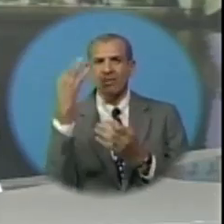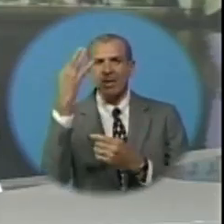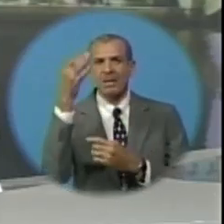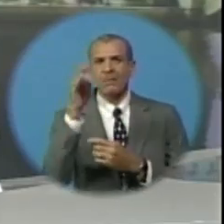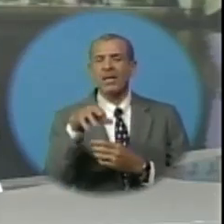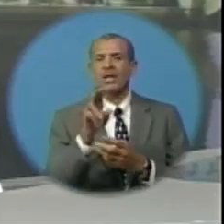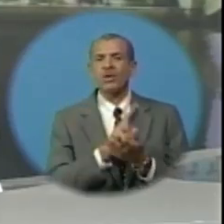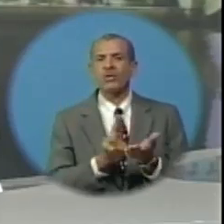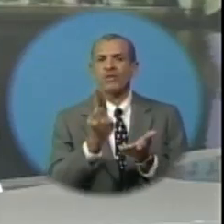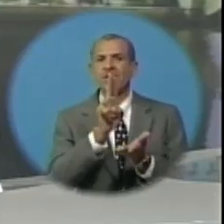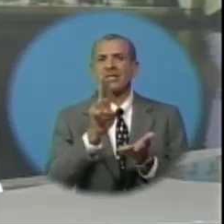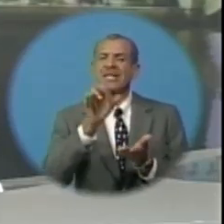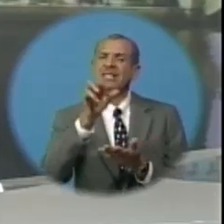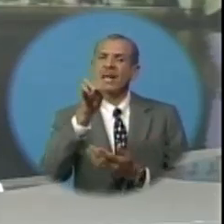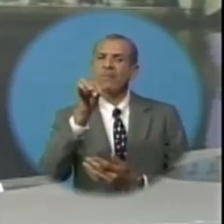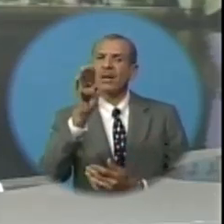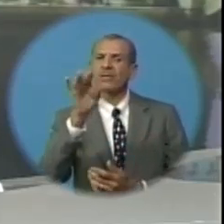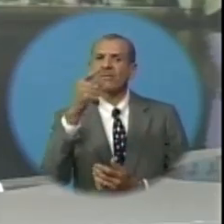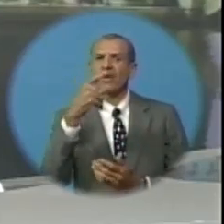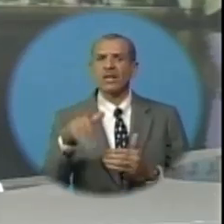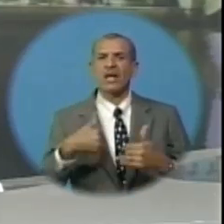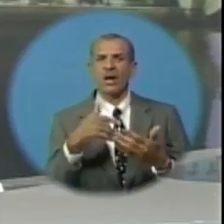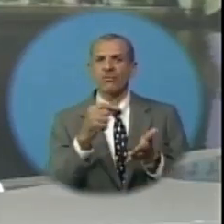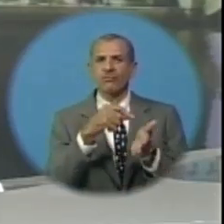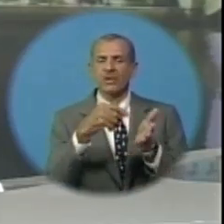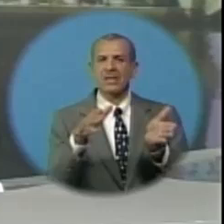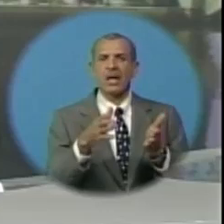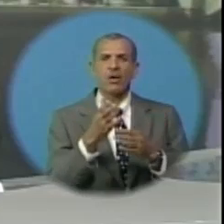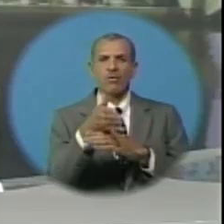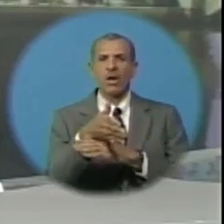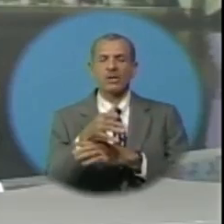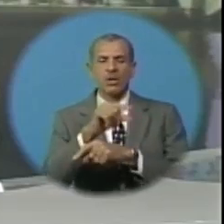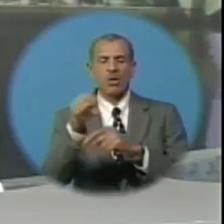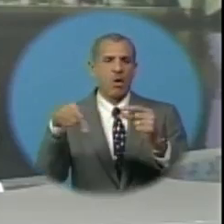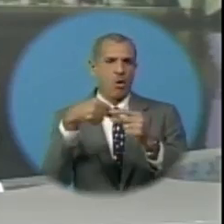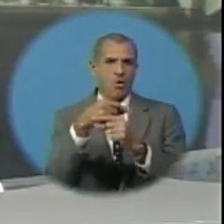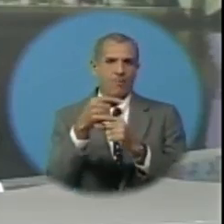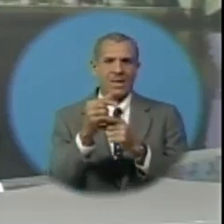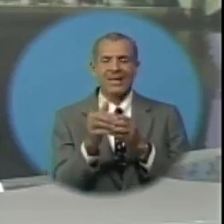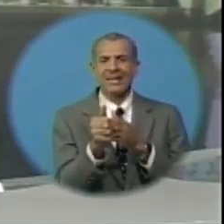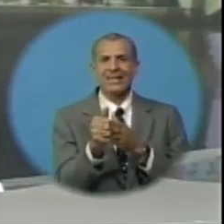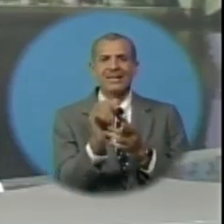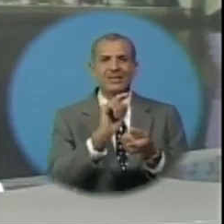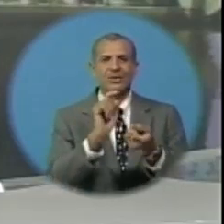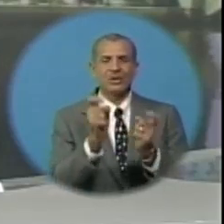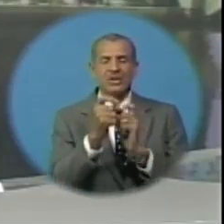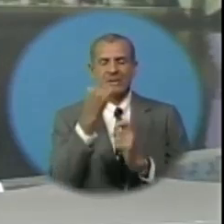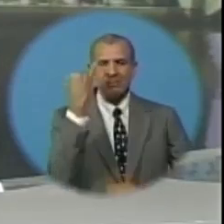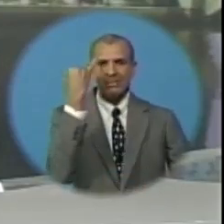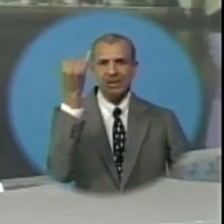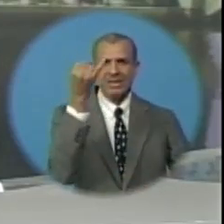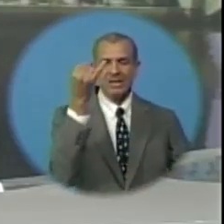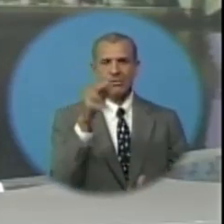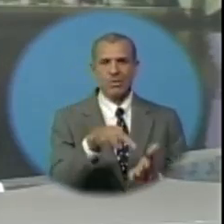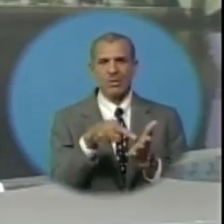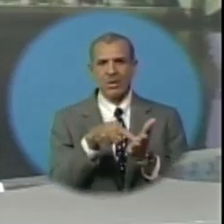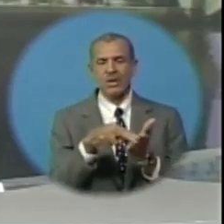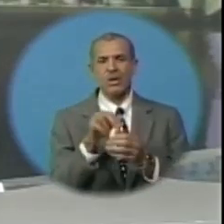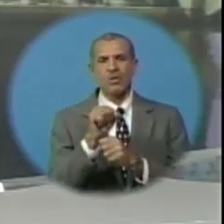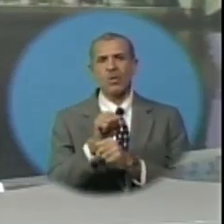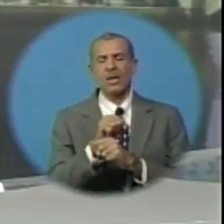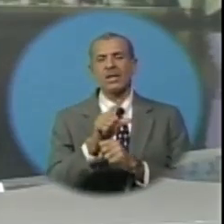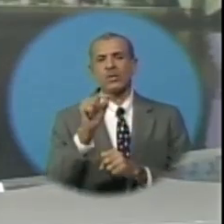by the University of Cambridge for young journalists across the globe. Under the Leading Change initiative, she will be required to produce work